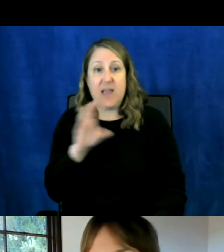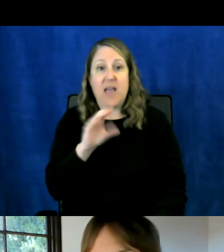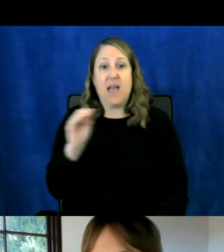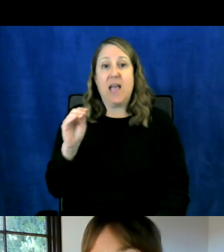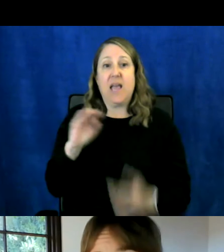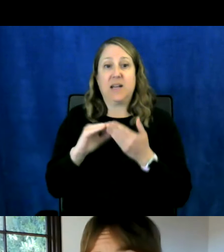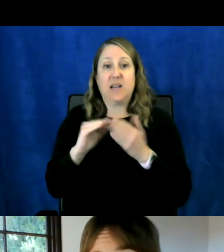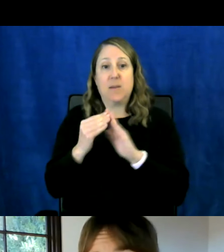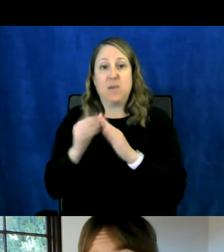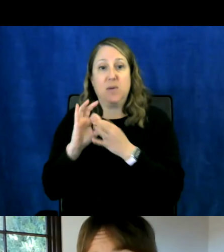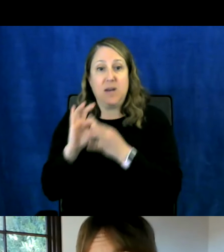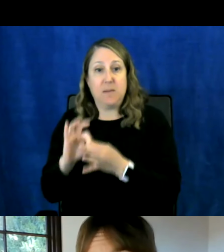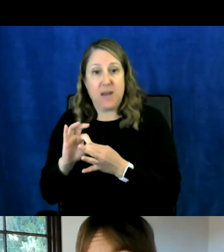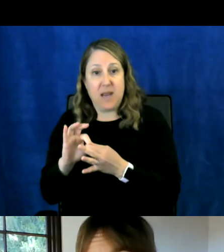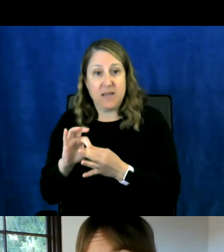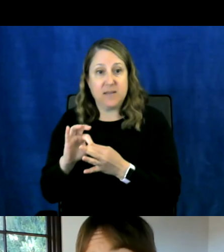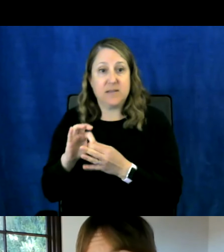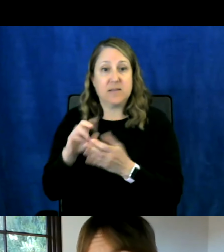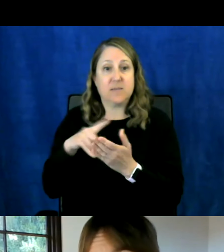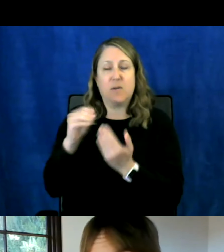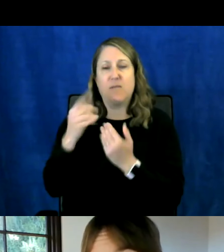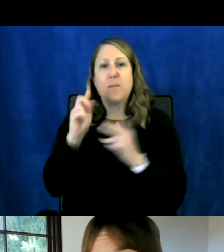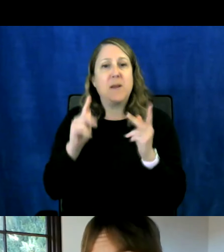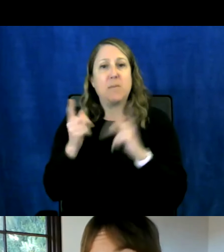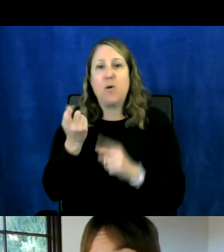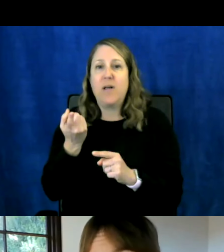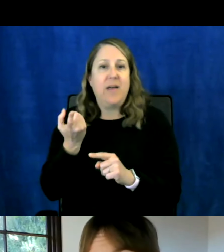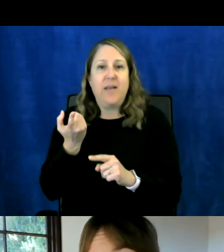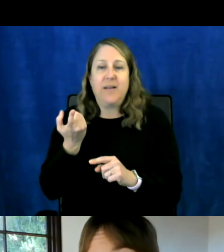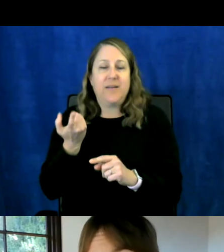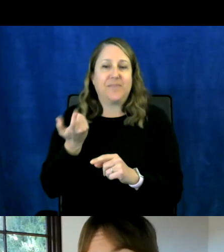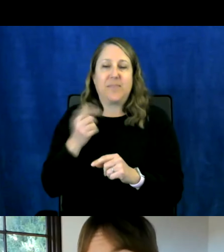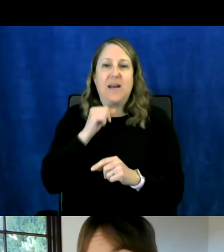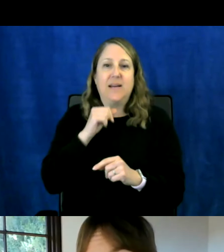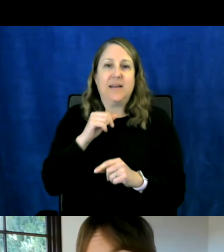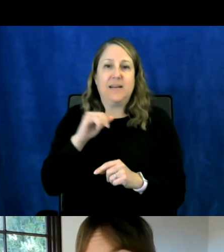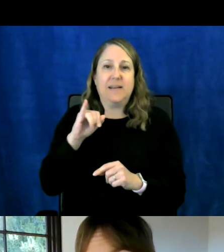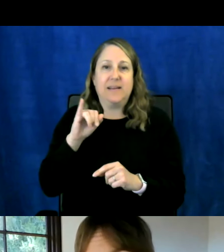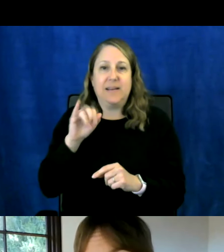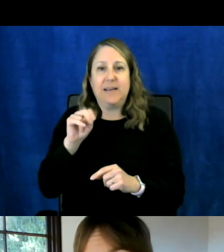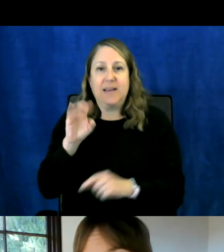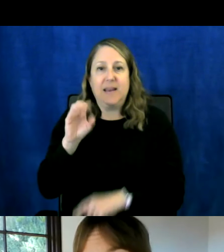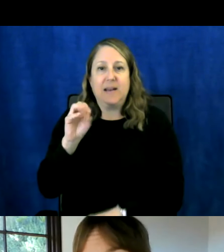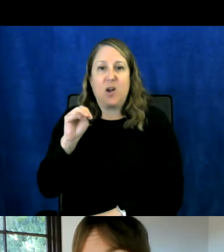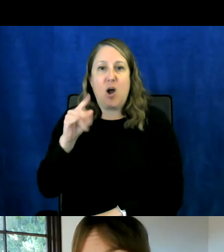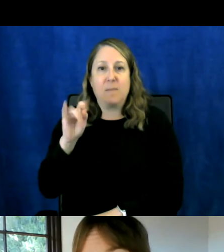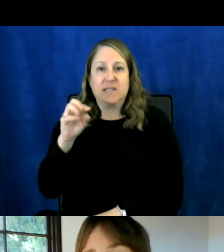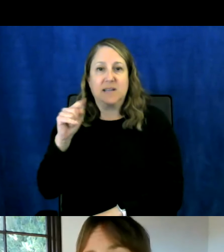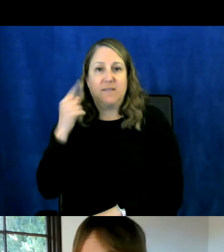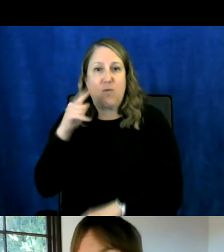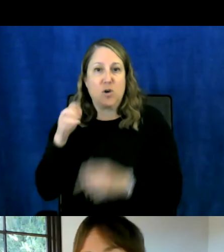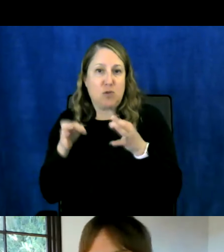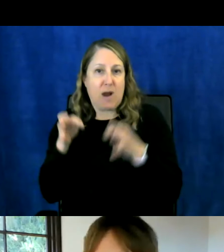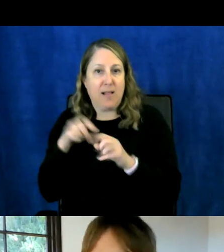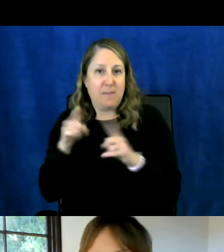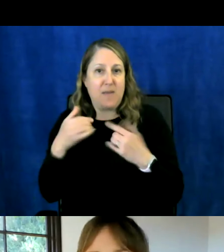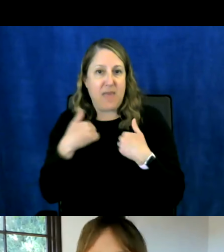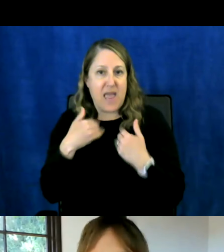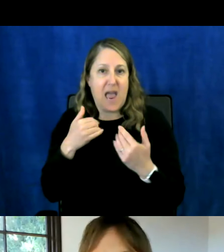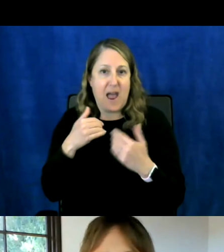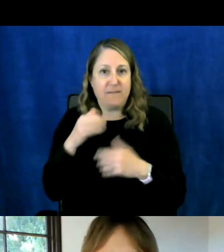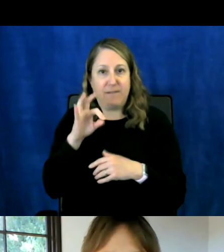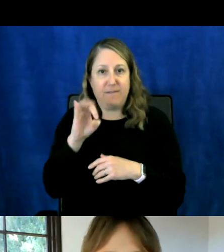for individuals who are incompetent to stand trial, but who are facing either misdemeanor or felony charges. So how to create more